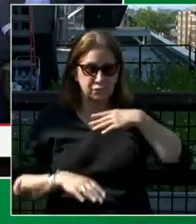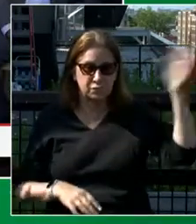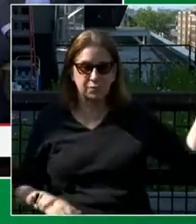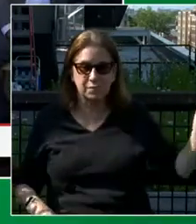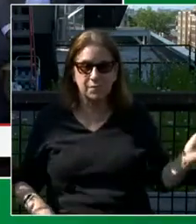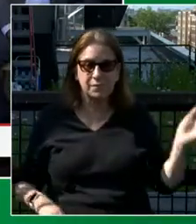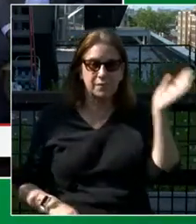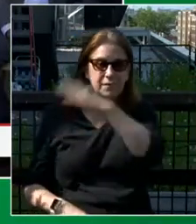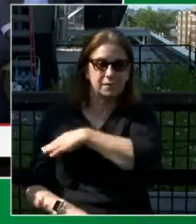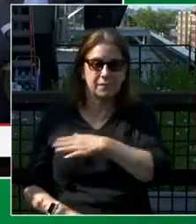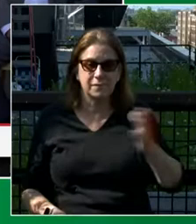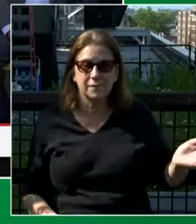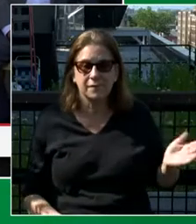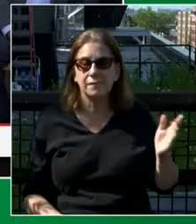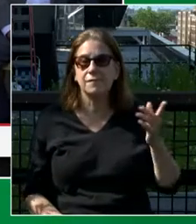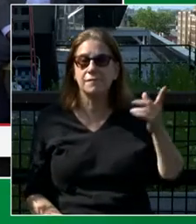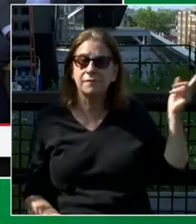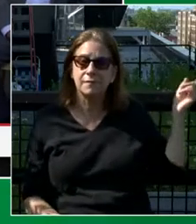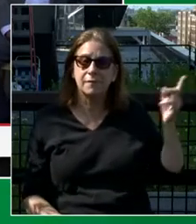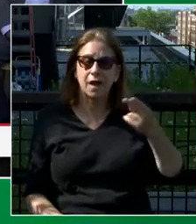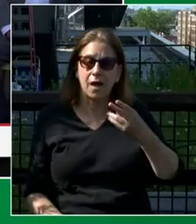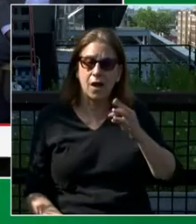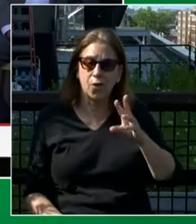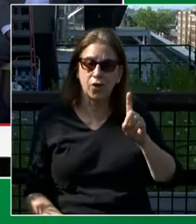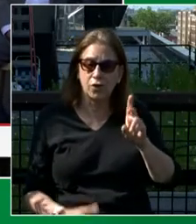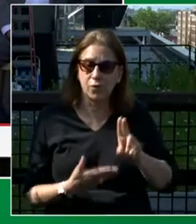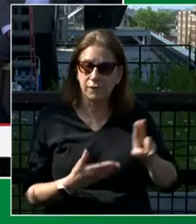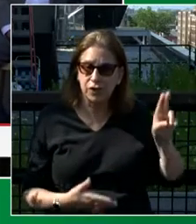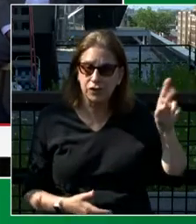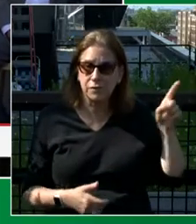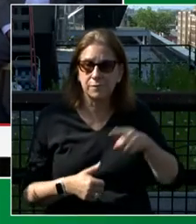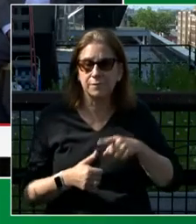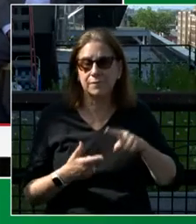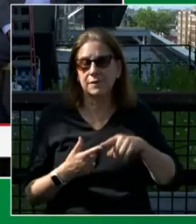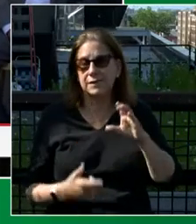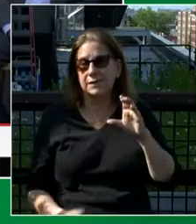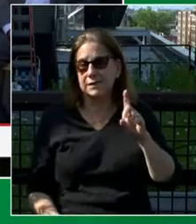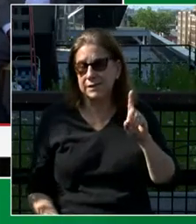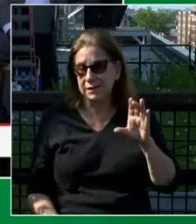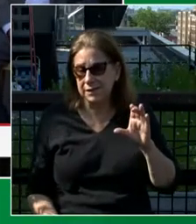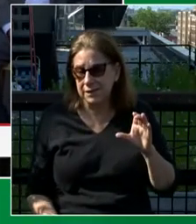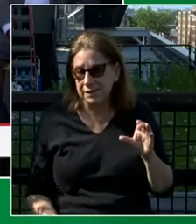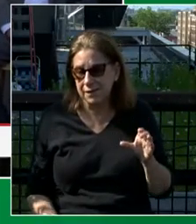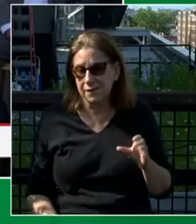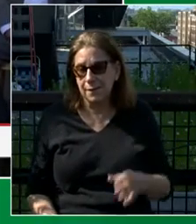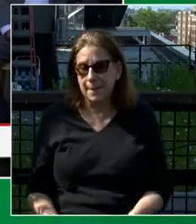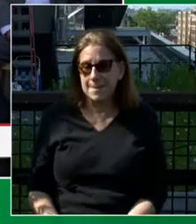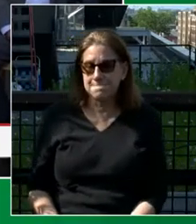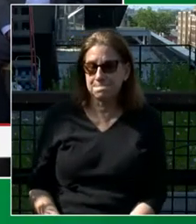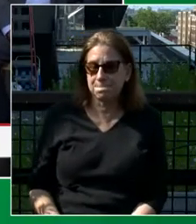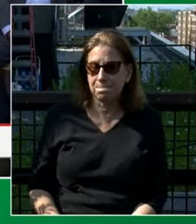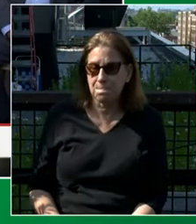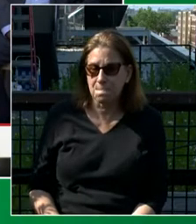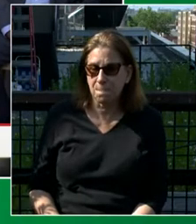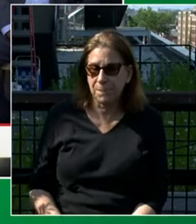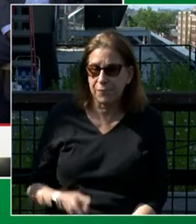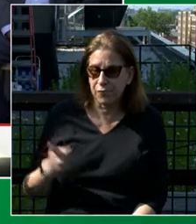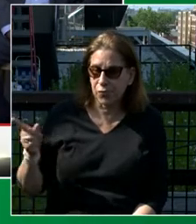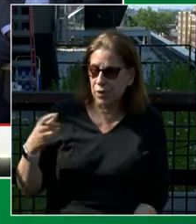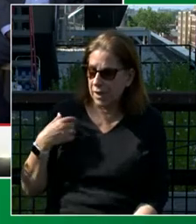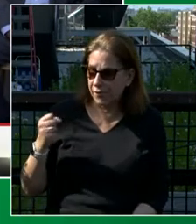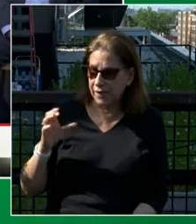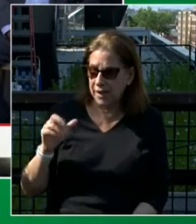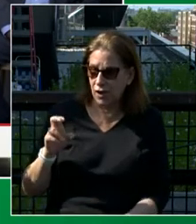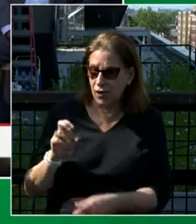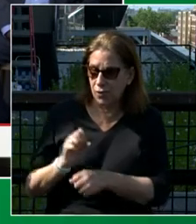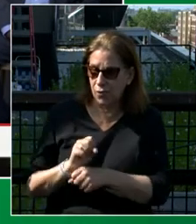healthcare space, so how do you have that conversation about vaccine or about the protocols that you'll have in place when you return